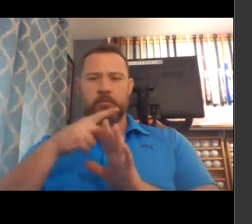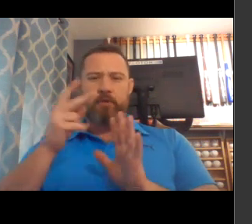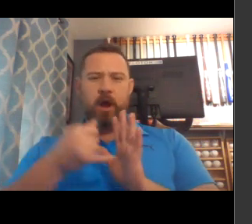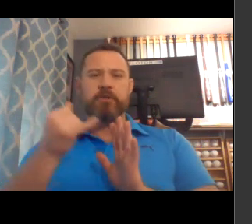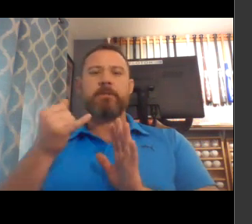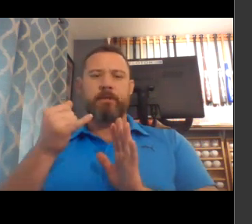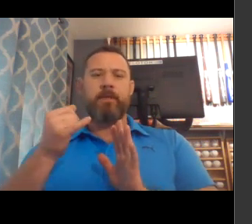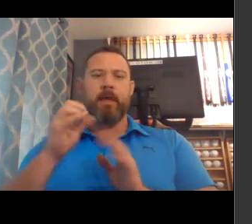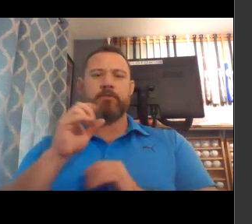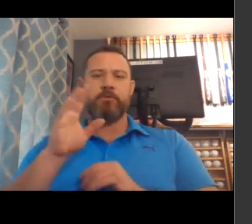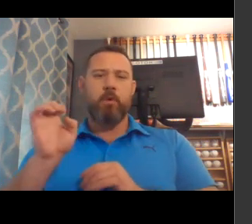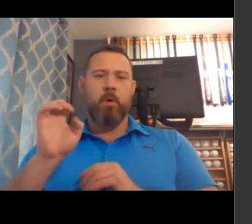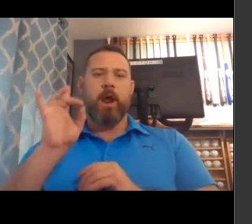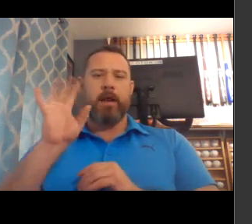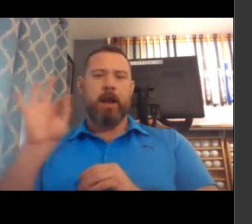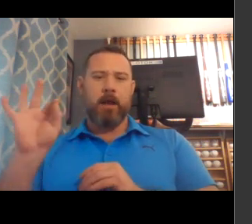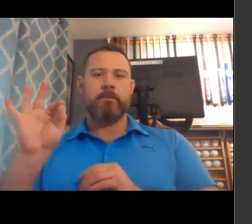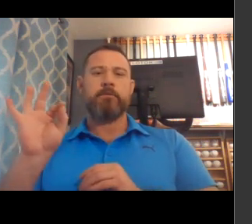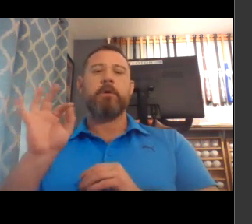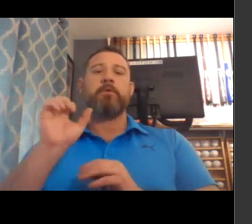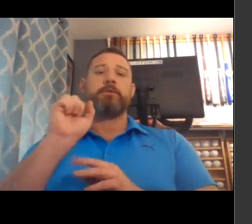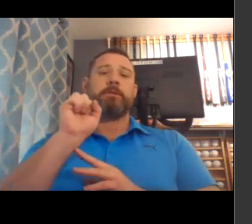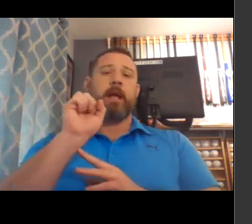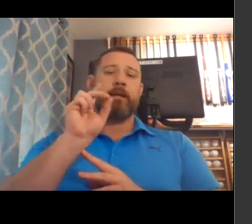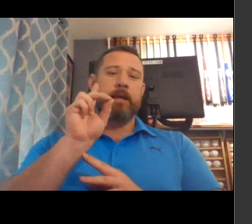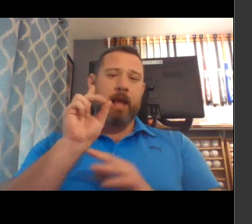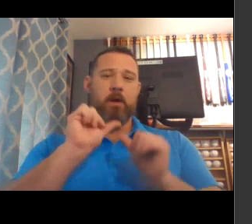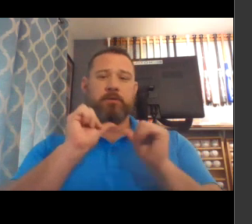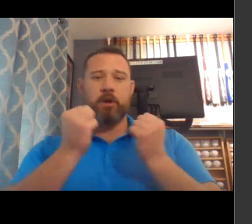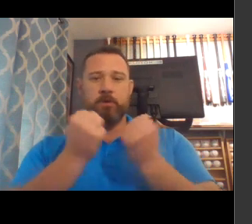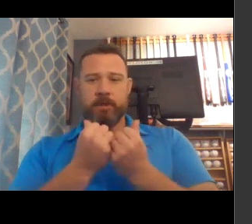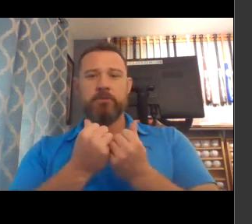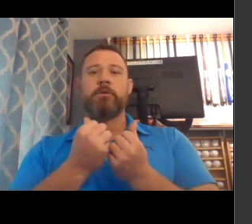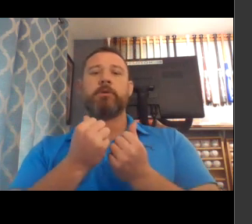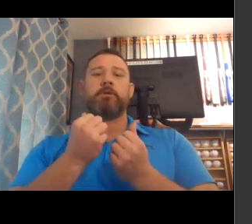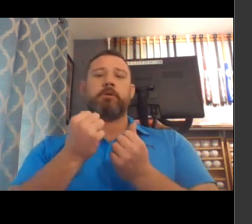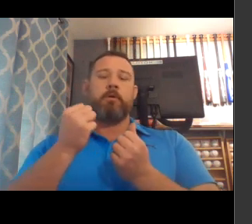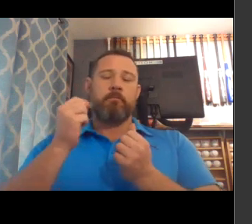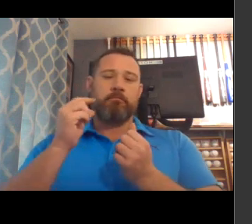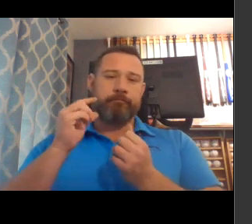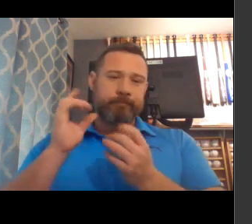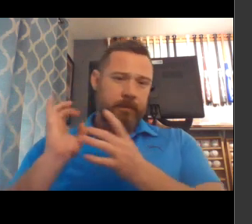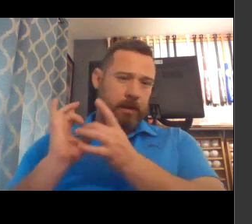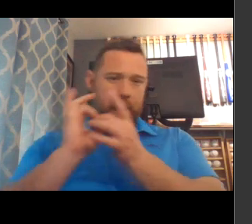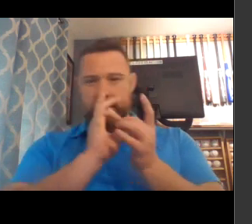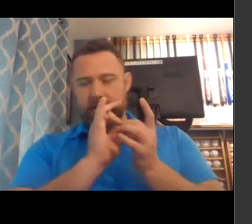89. The San Diego Association of Governments Howard Bikeway Connecting Vibrant